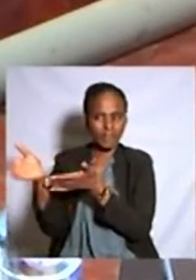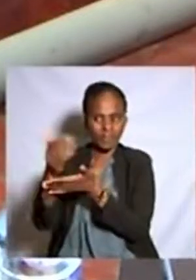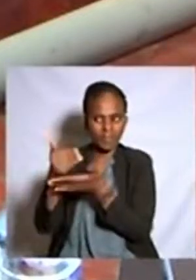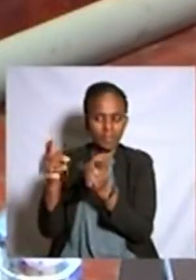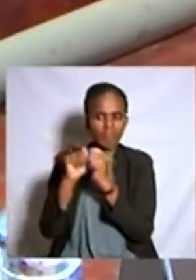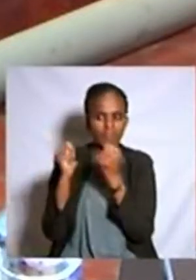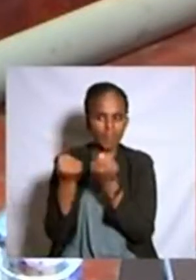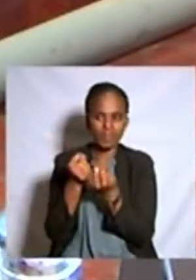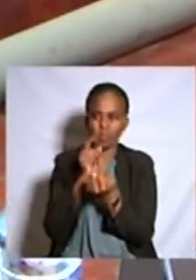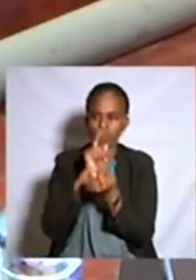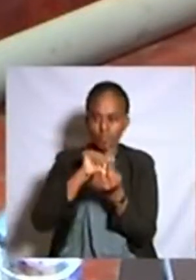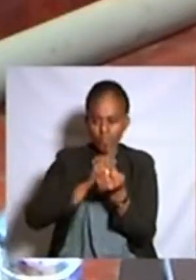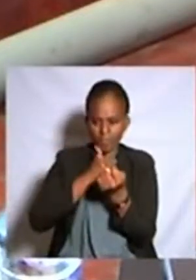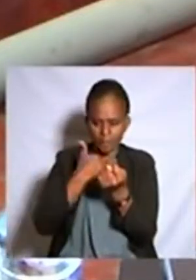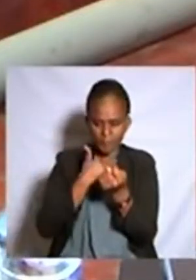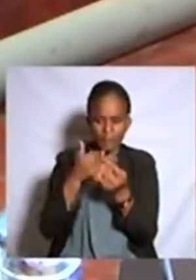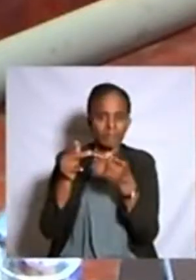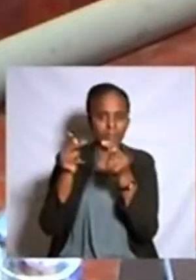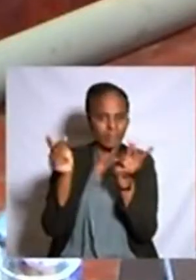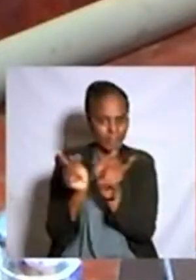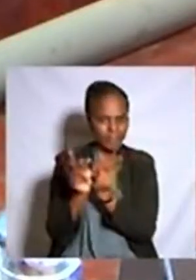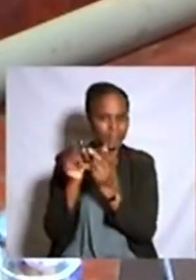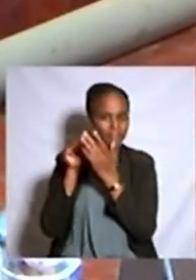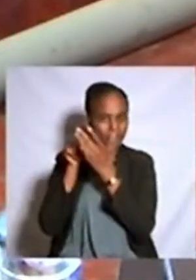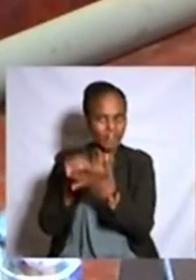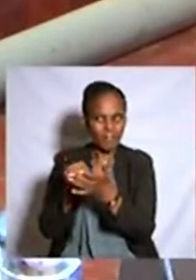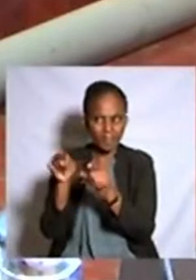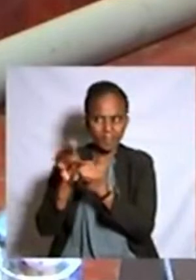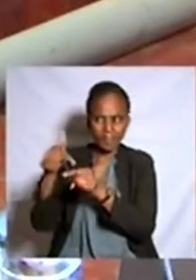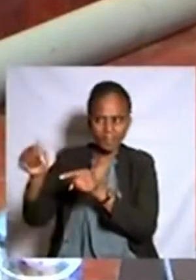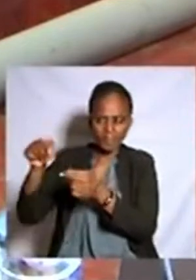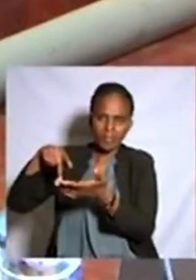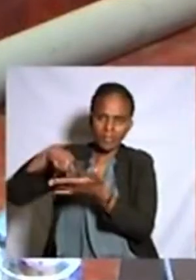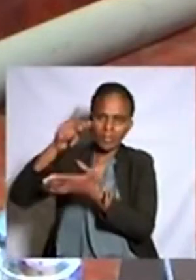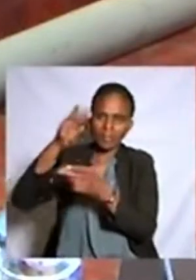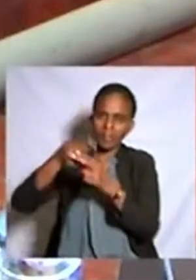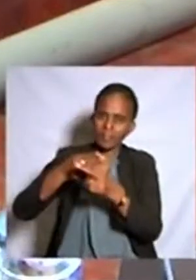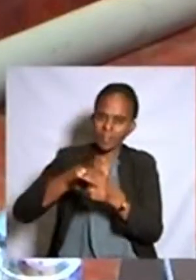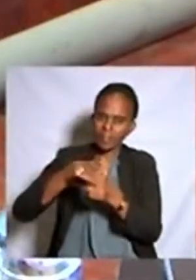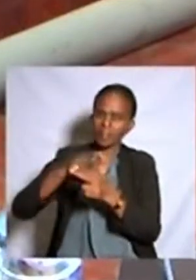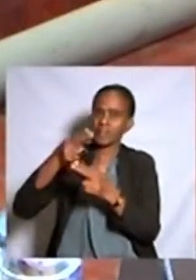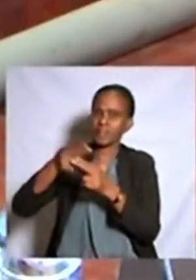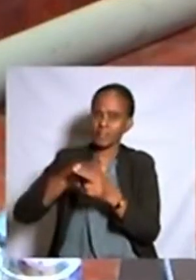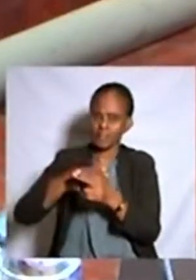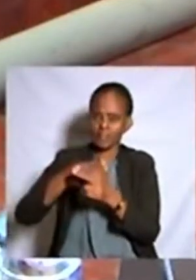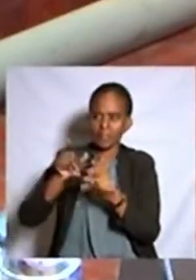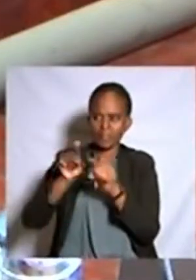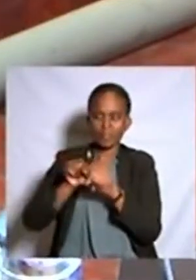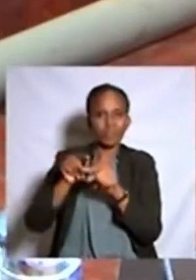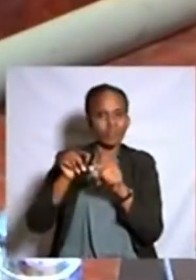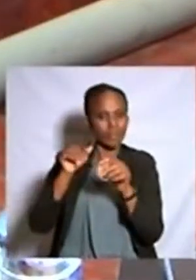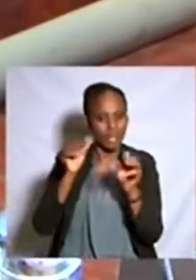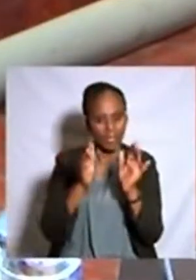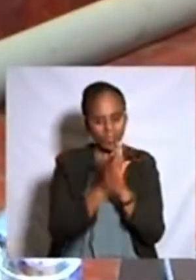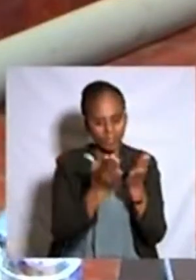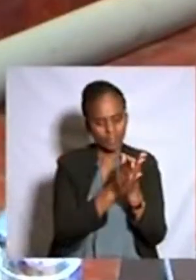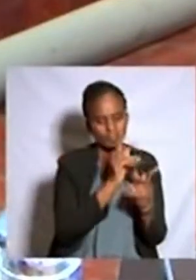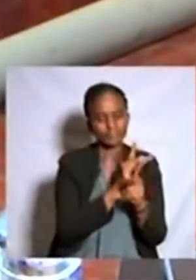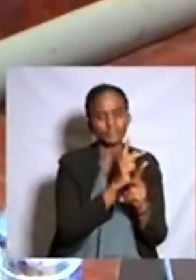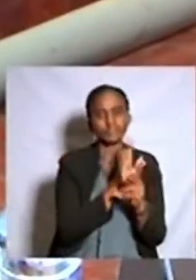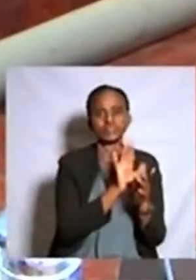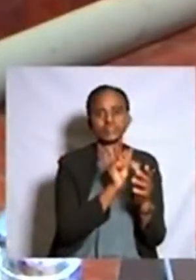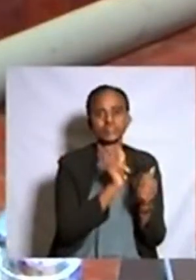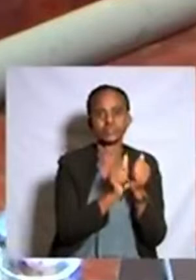to ensure that we have sight of them and that they're paying on a monthly basis. So you will find that they will be sitting on our books because they are